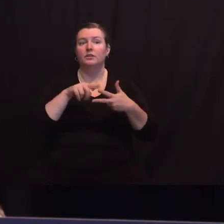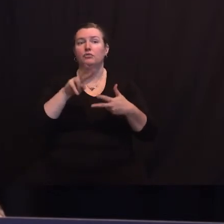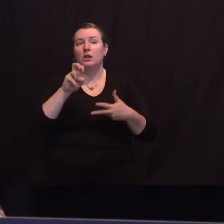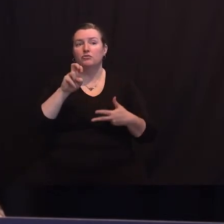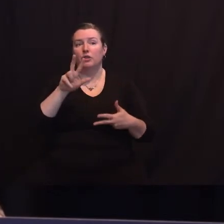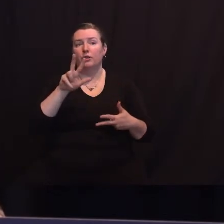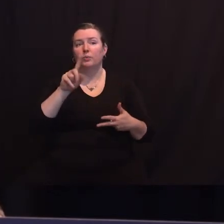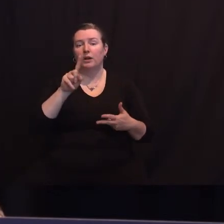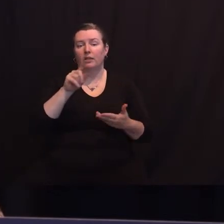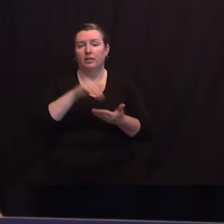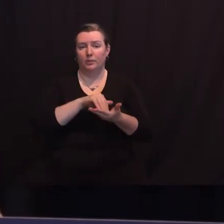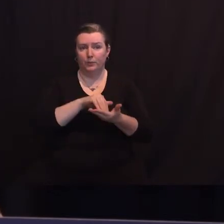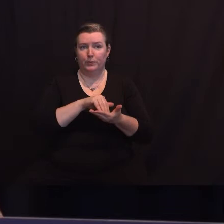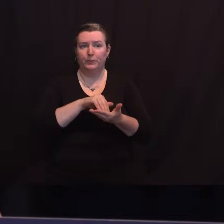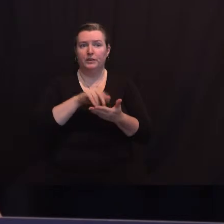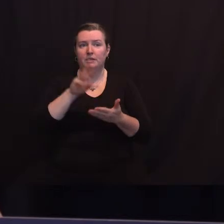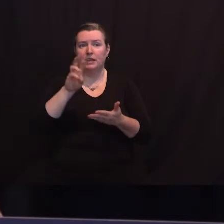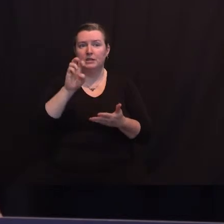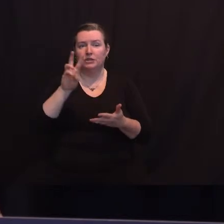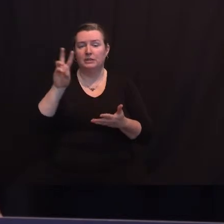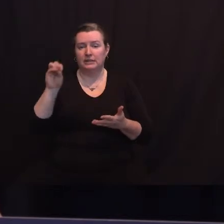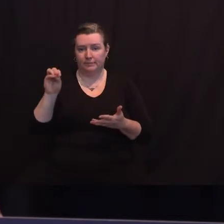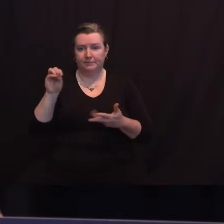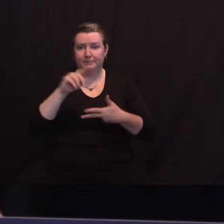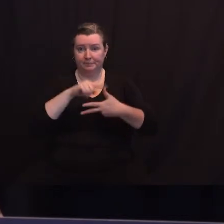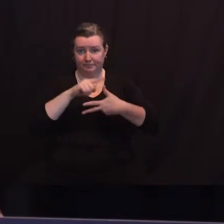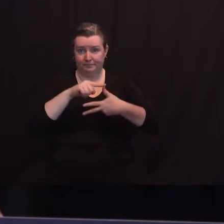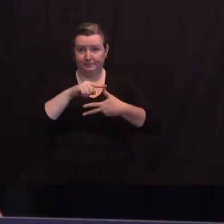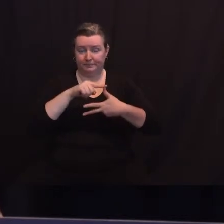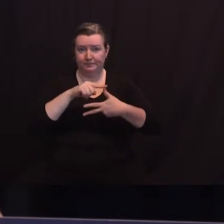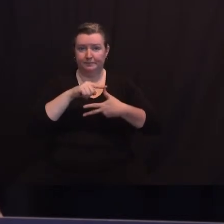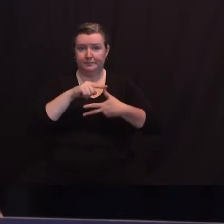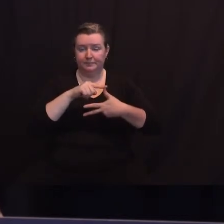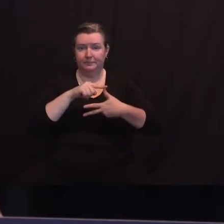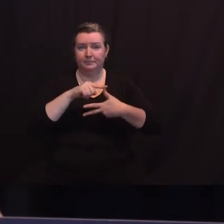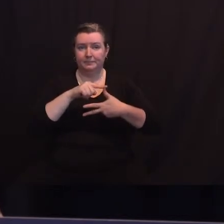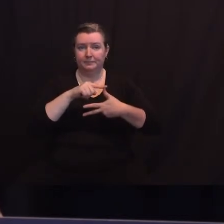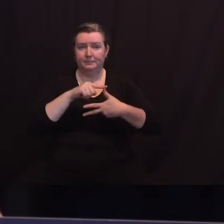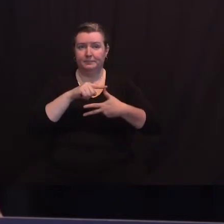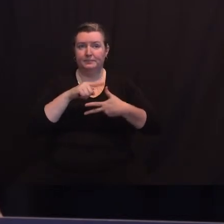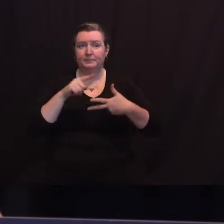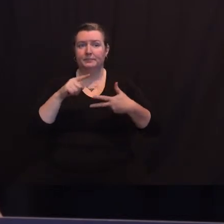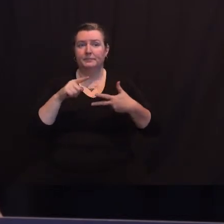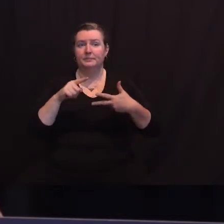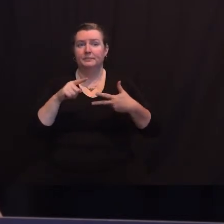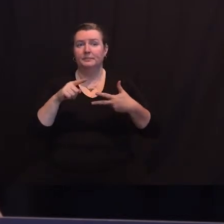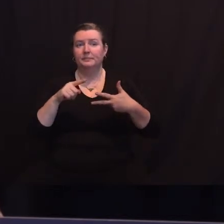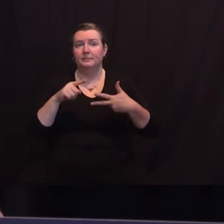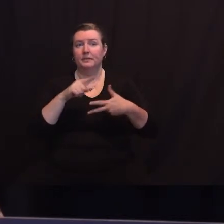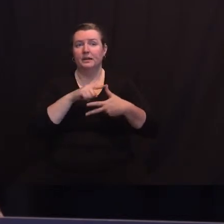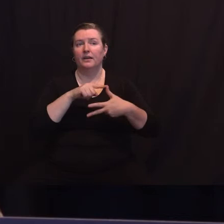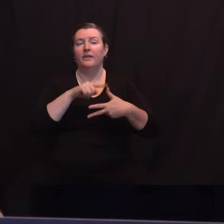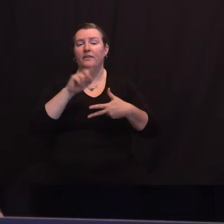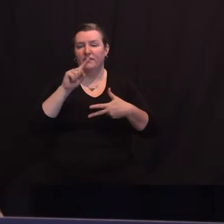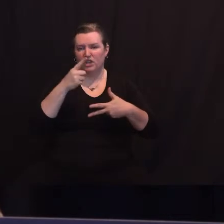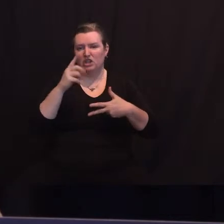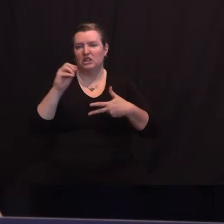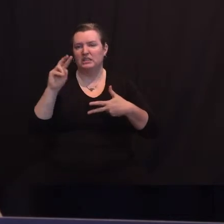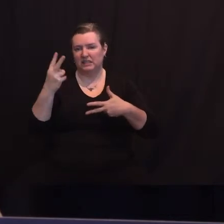231,660. They were both prime and booster doses. Prime doses,